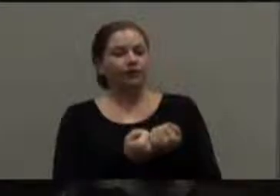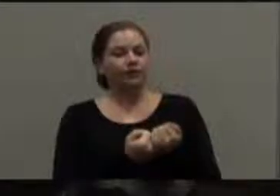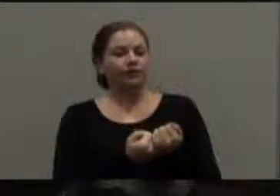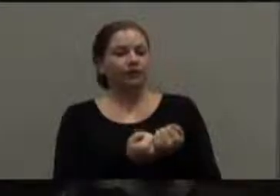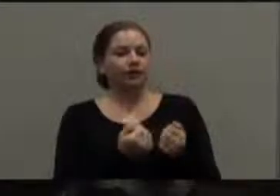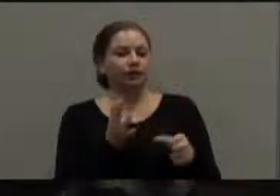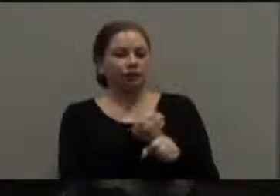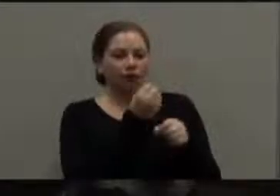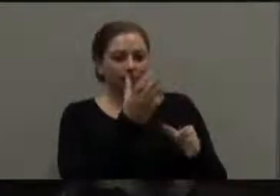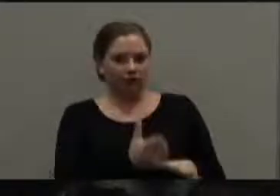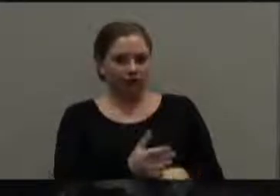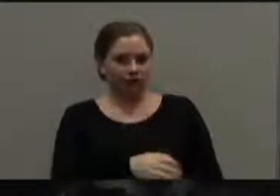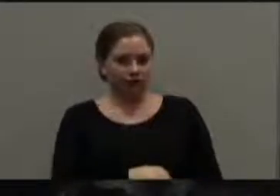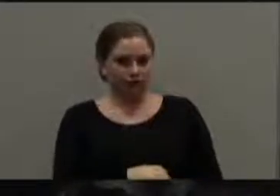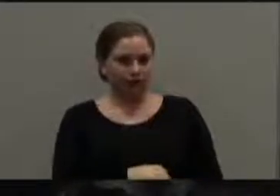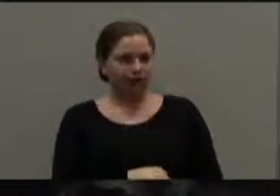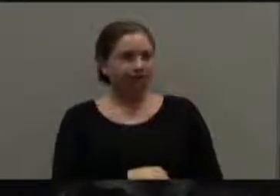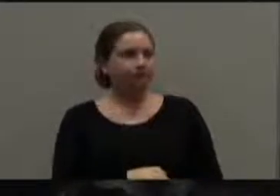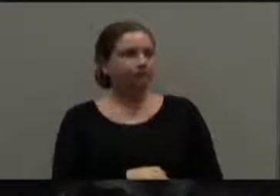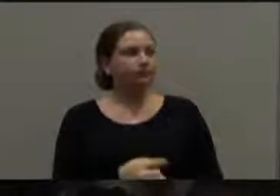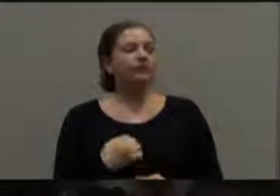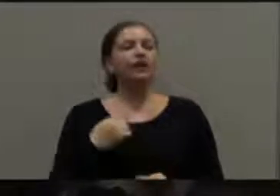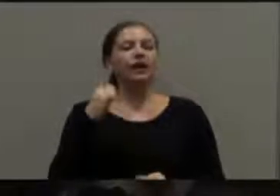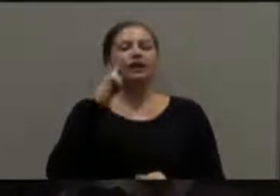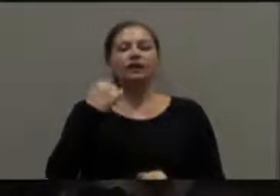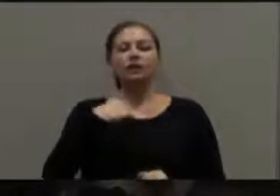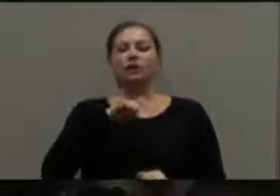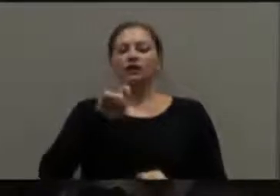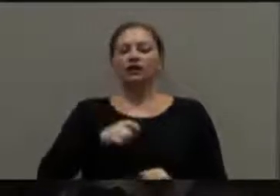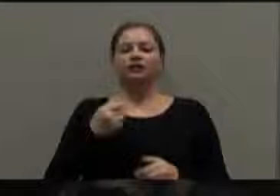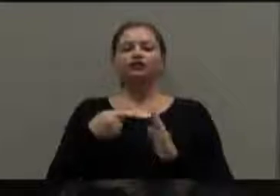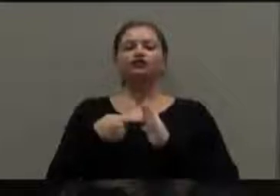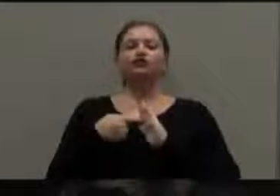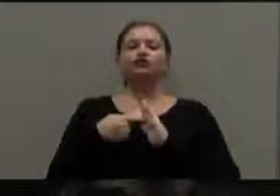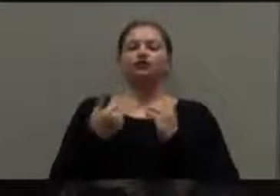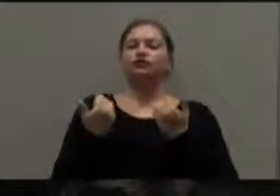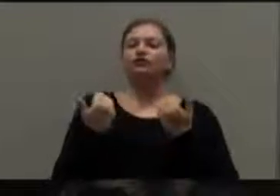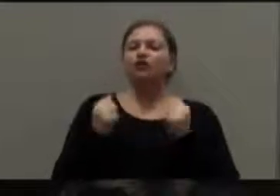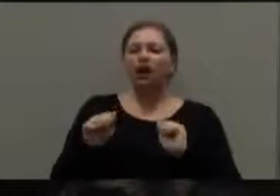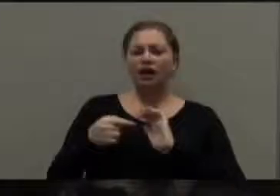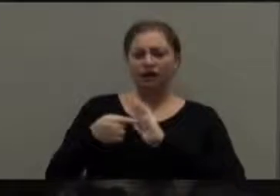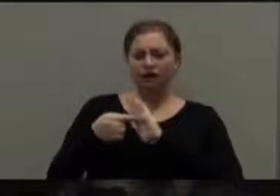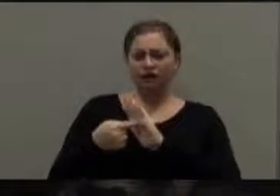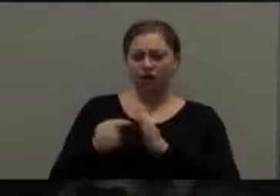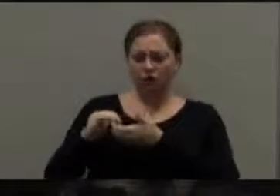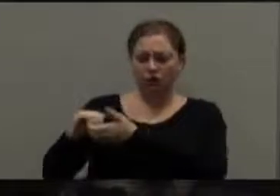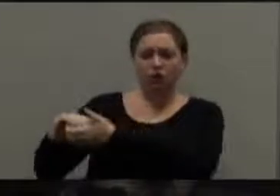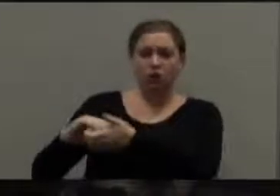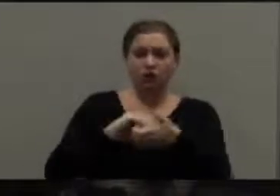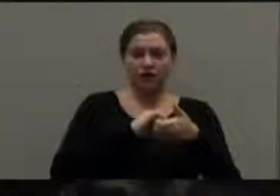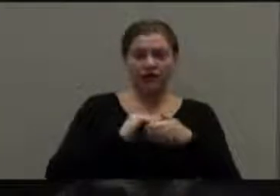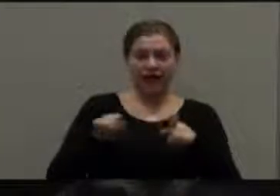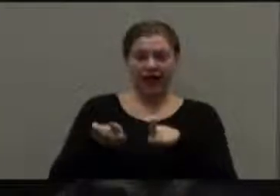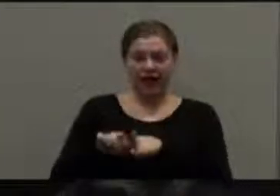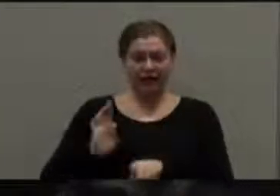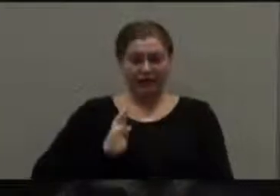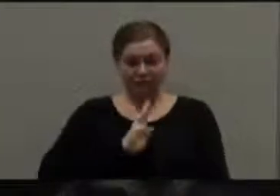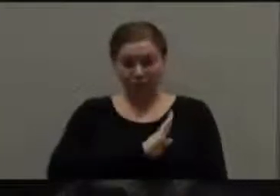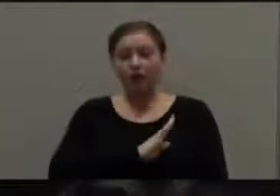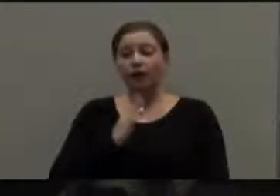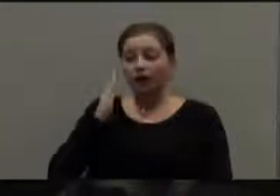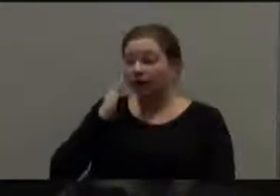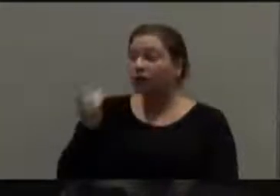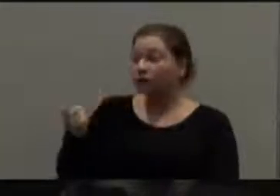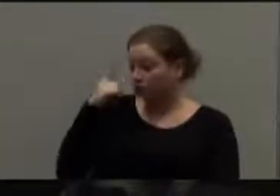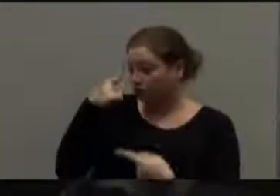differently, but I think it's our ability to try to show unity of our board at this time. And I know that you disagree with